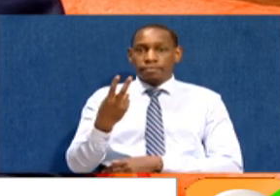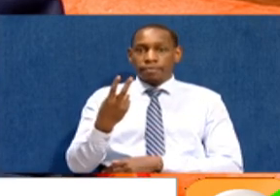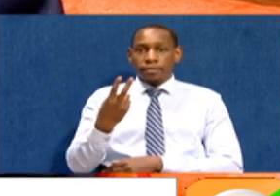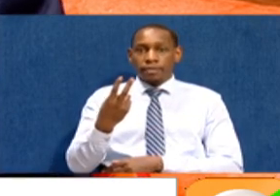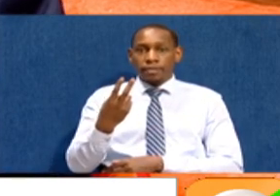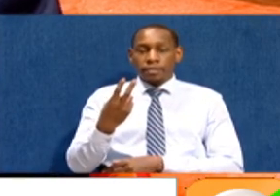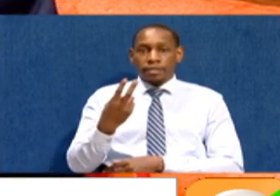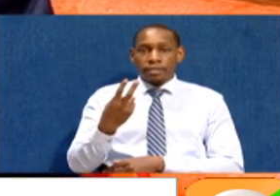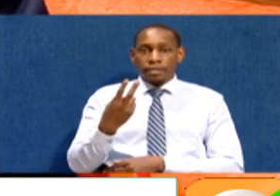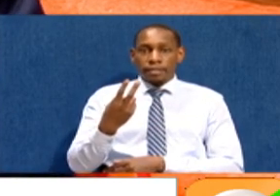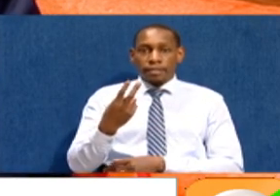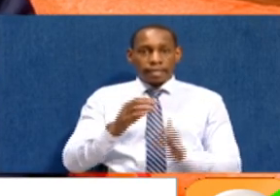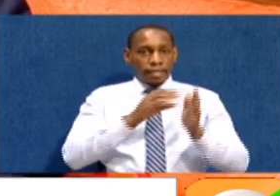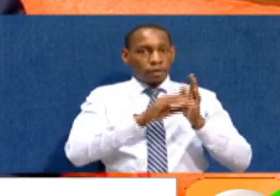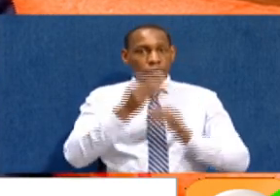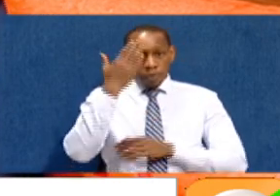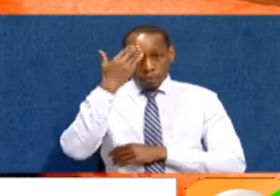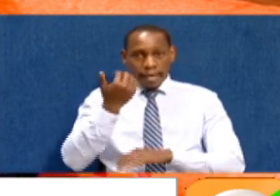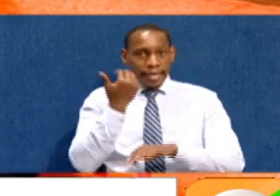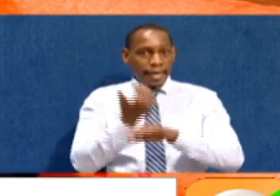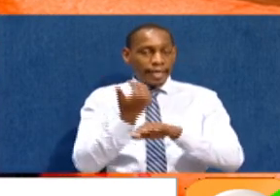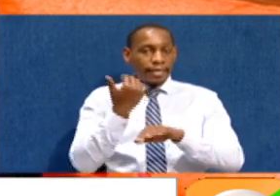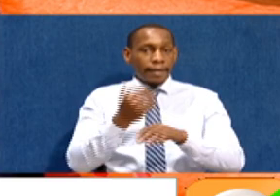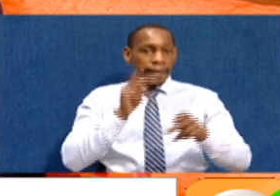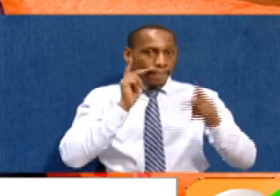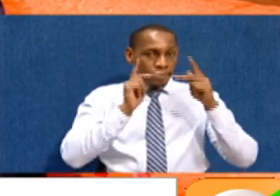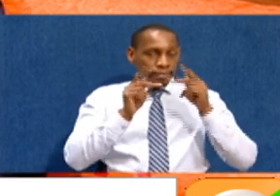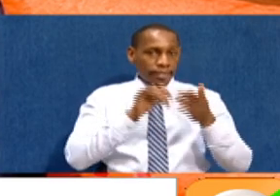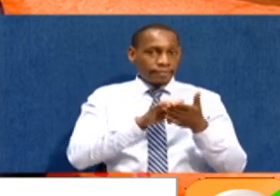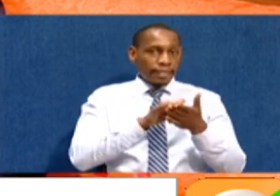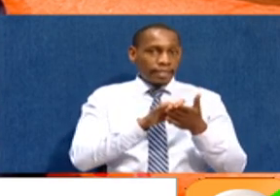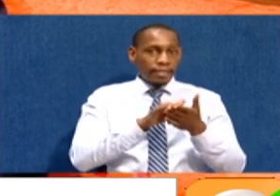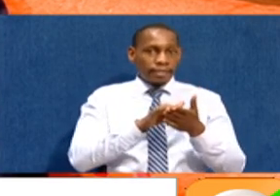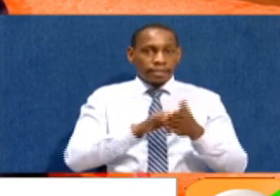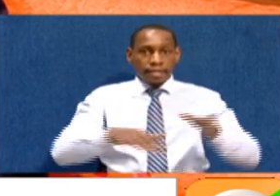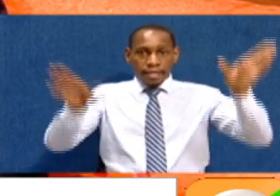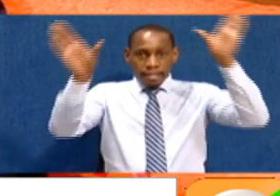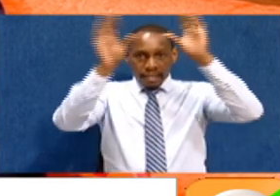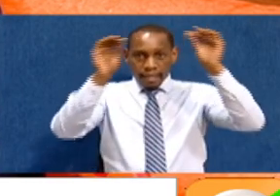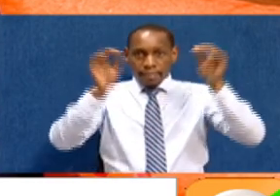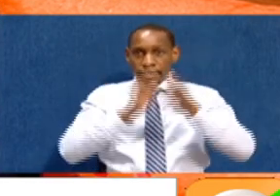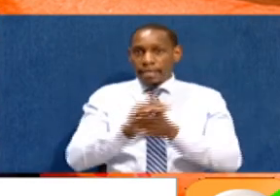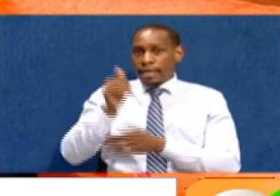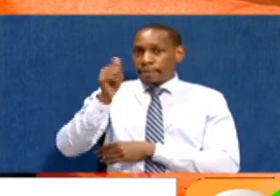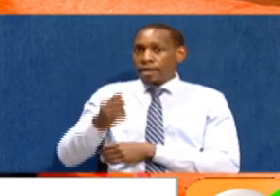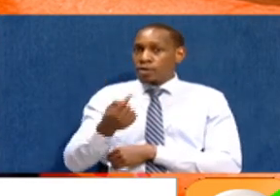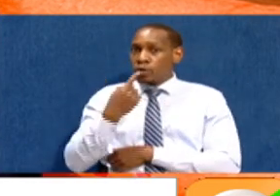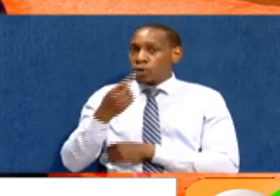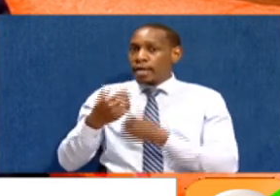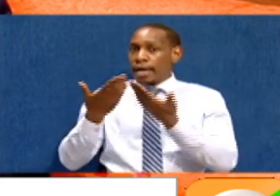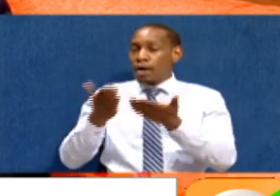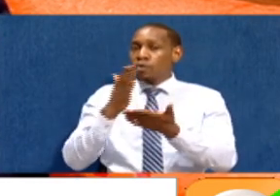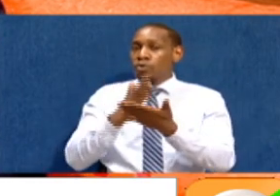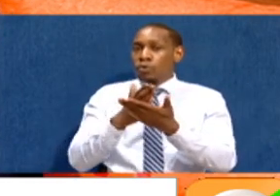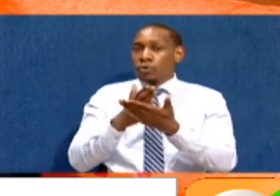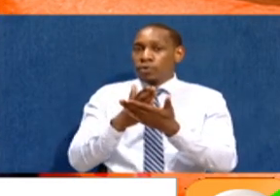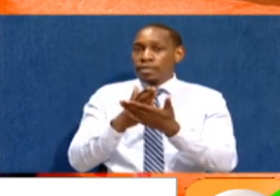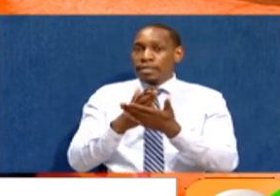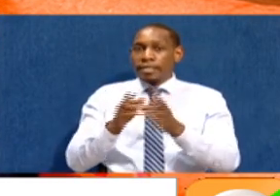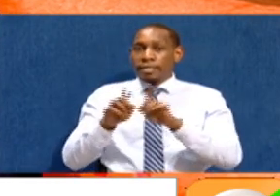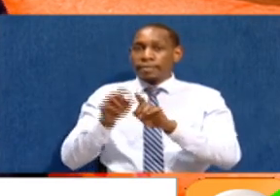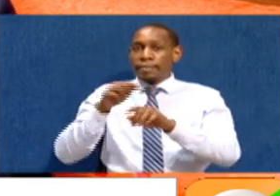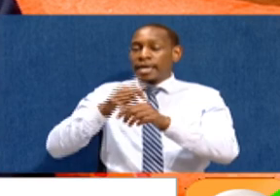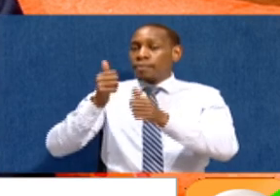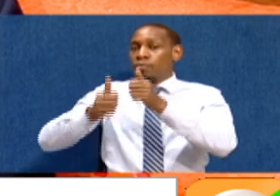is it so difficult in a context where the head of state has not been told how exactly and within